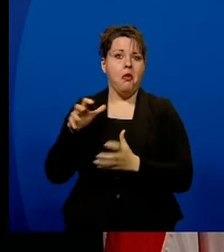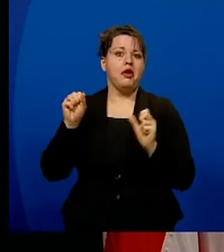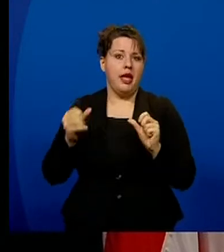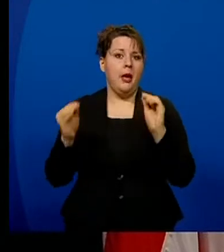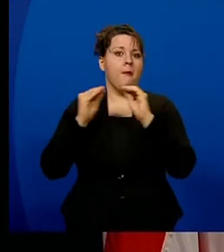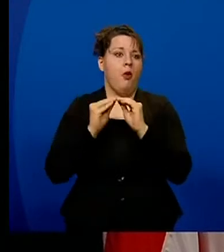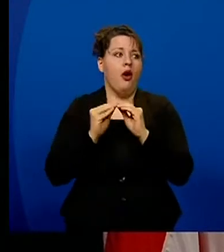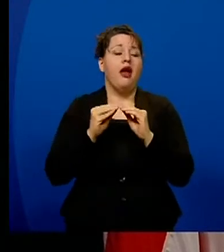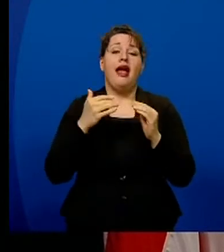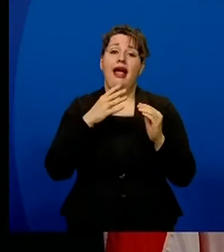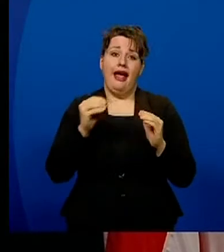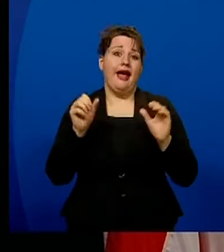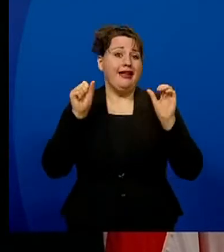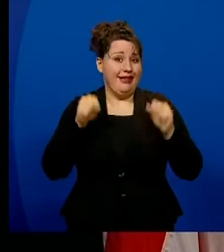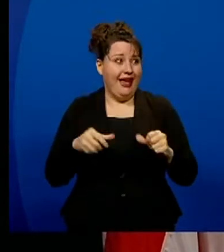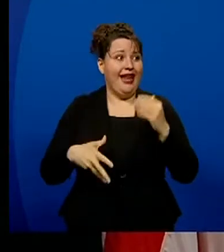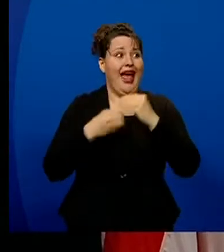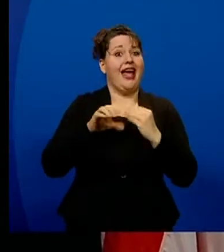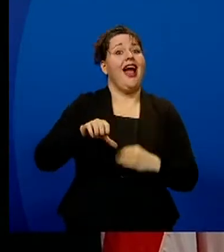another manufacturer.